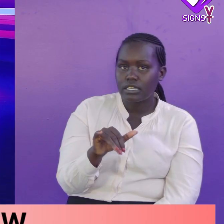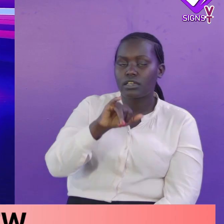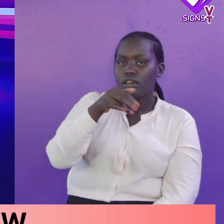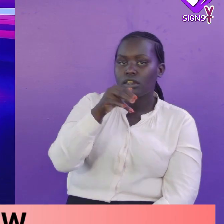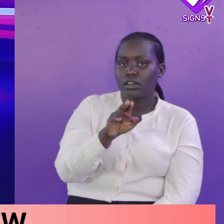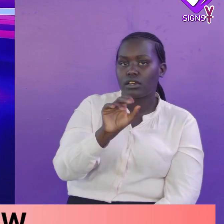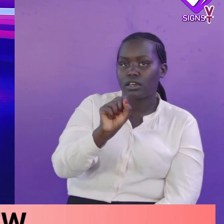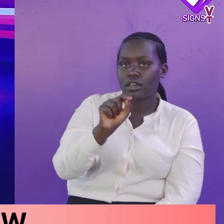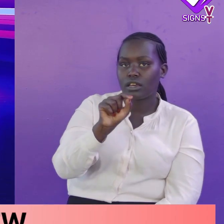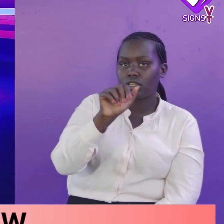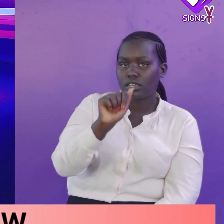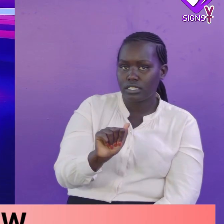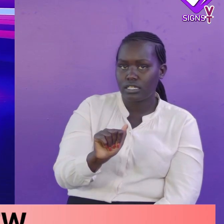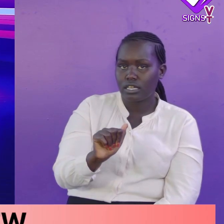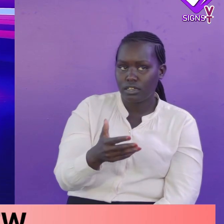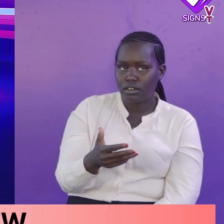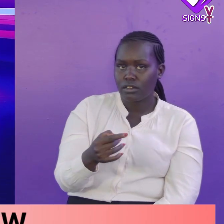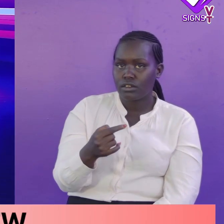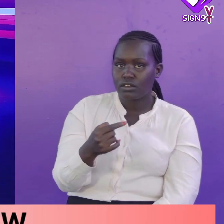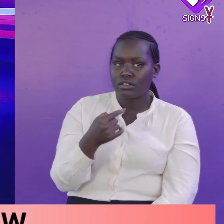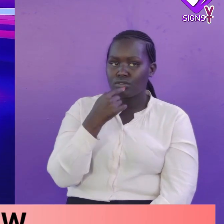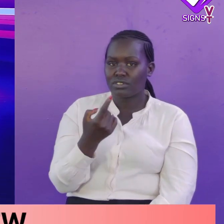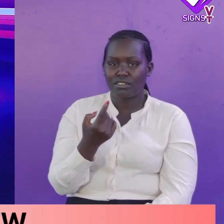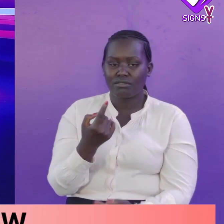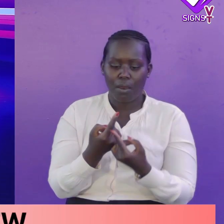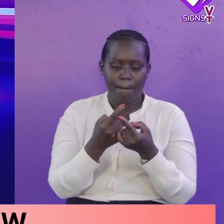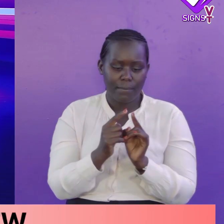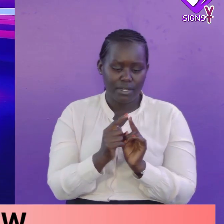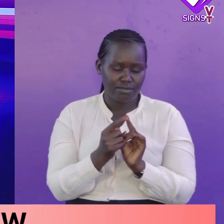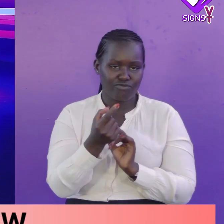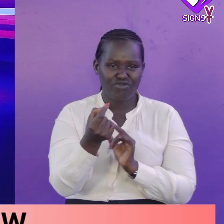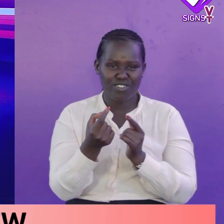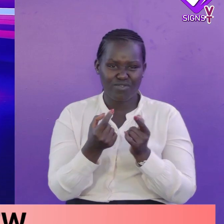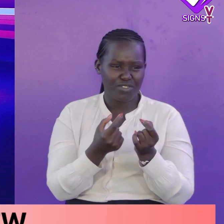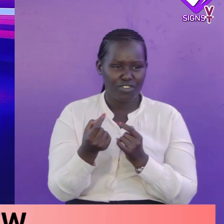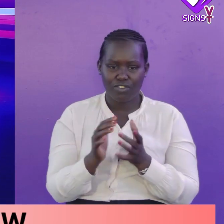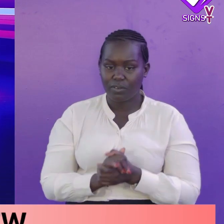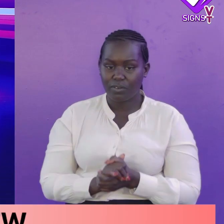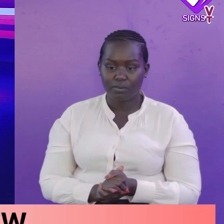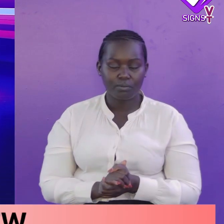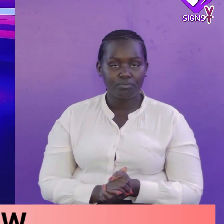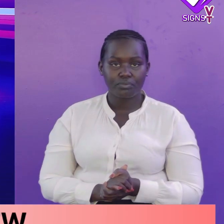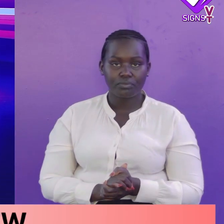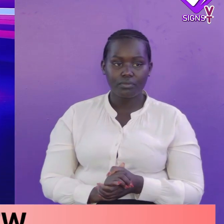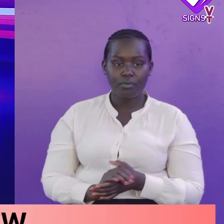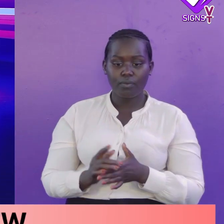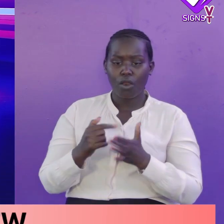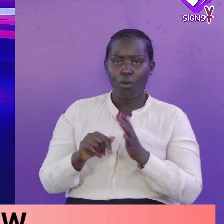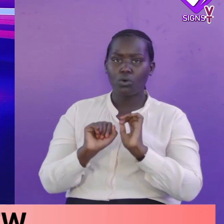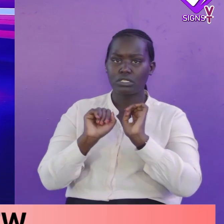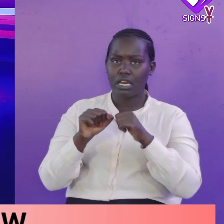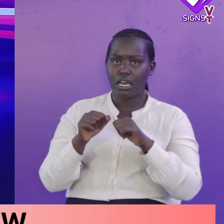Justa Kwamesa, just to mention but a few. So what would you say